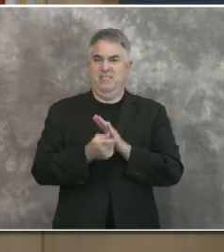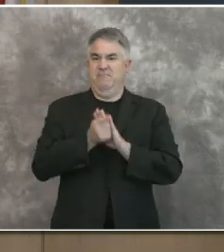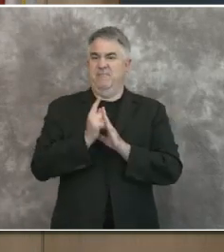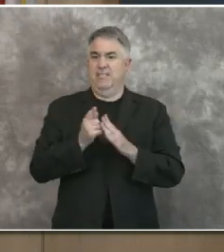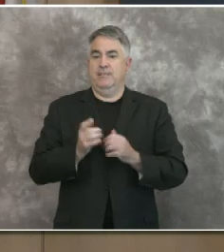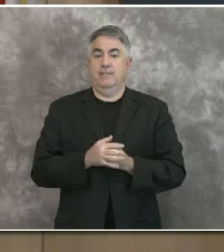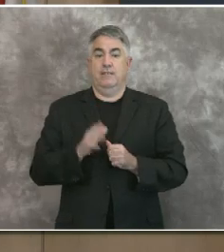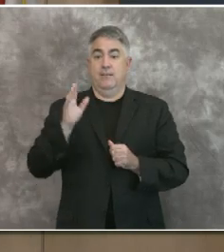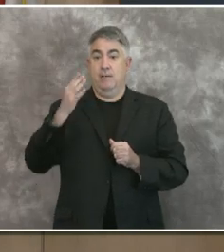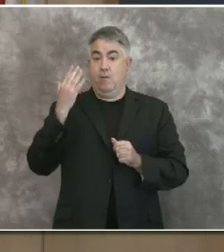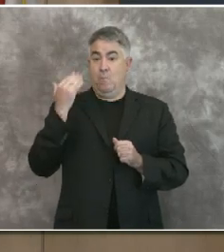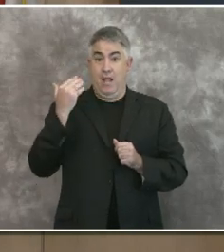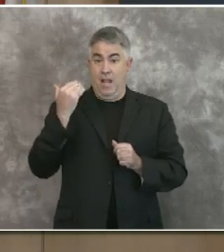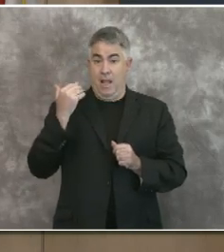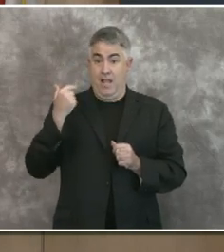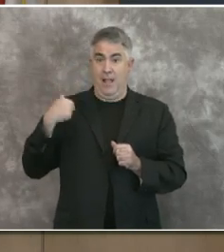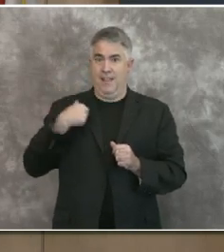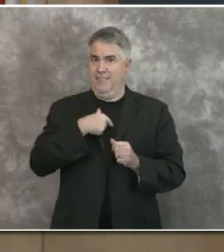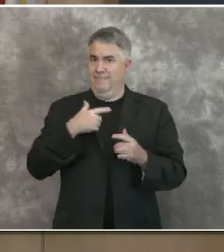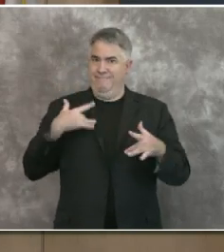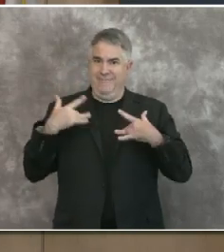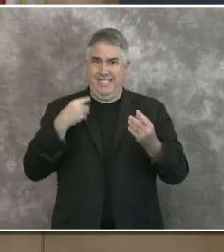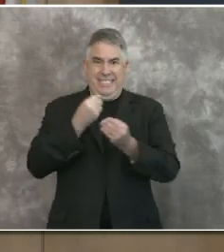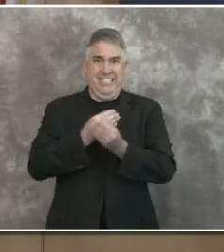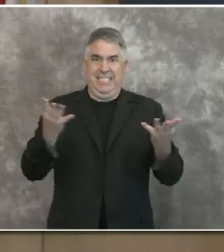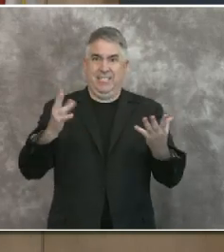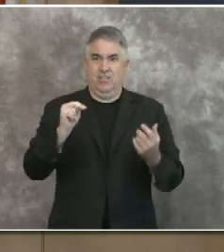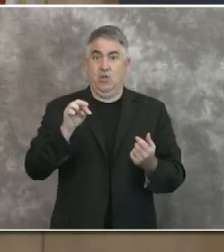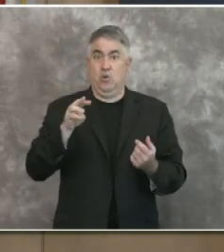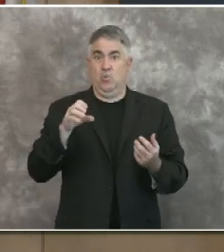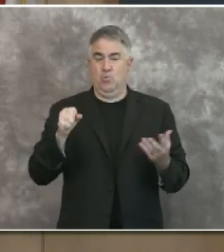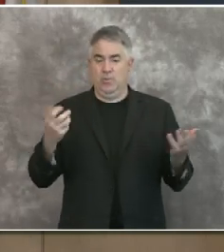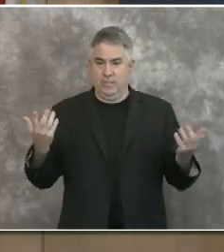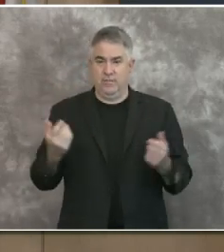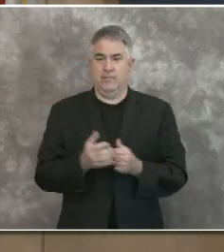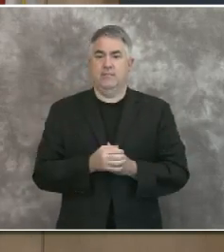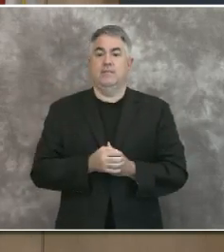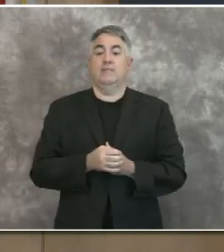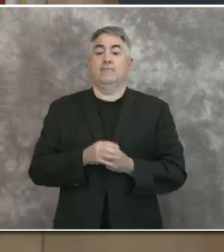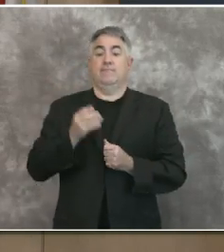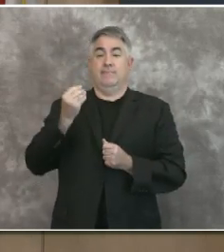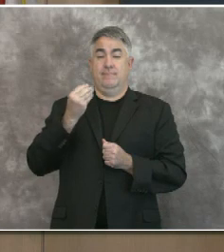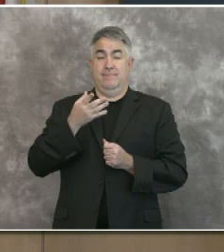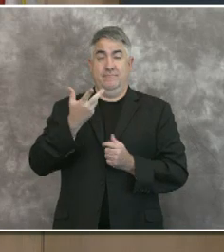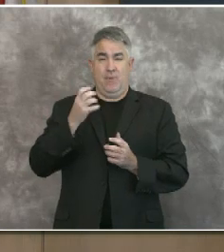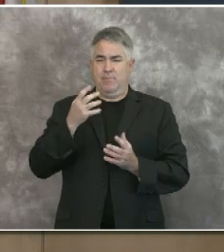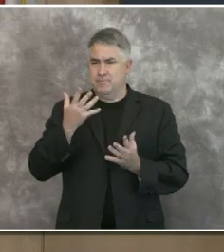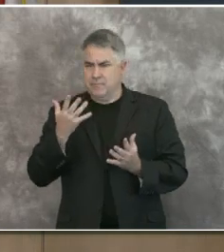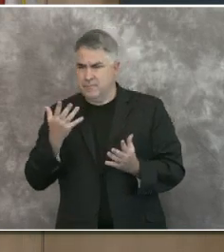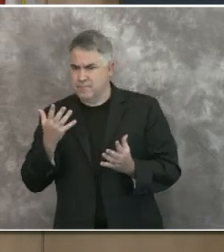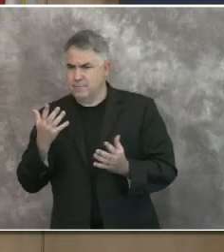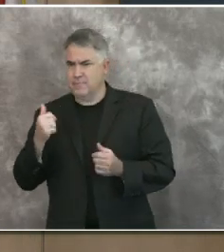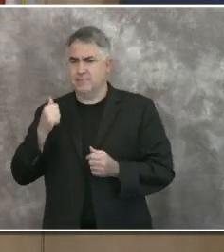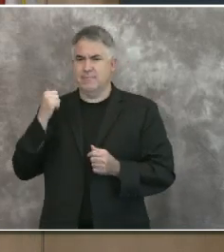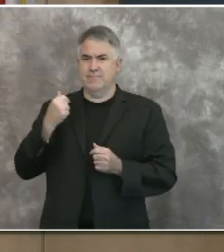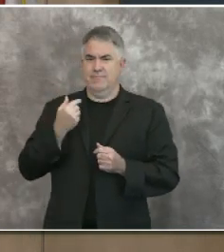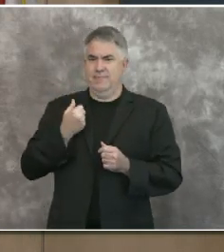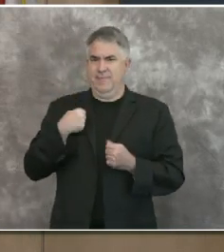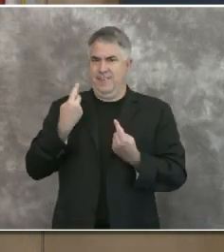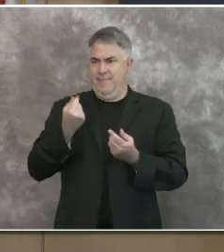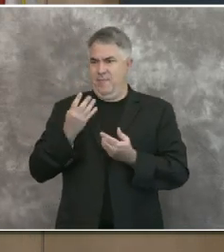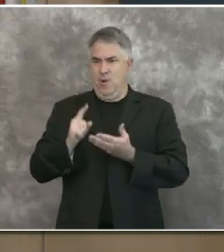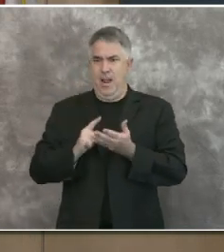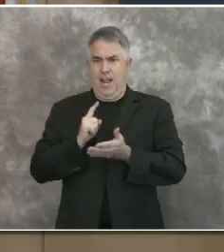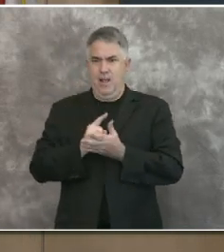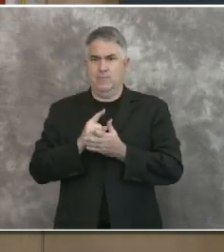and exciting news last night that we received that I'm sure a lot of you heard of over the last few hours. The state